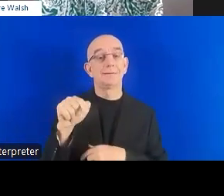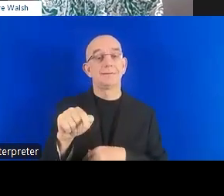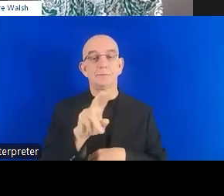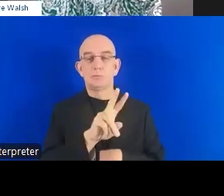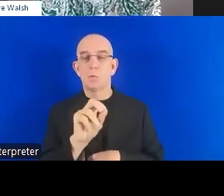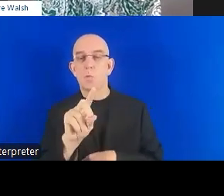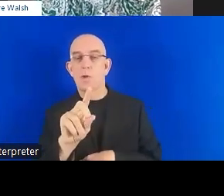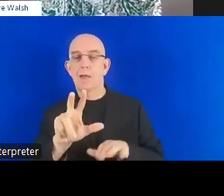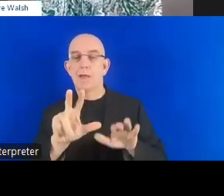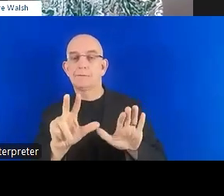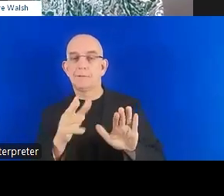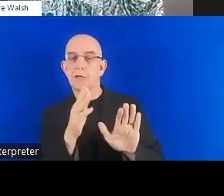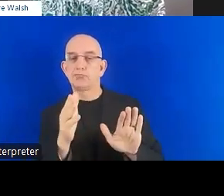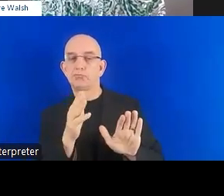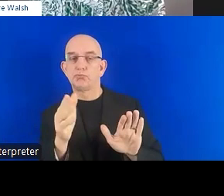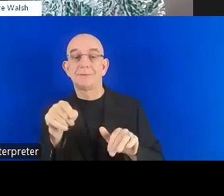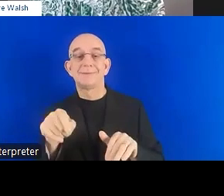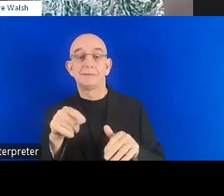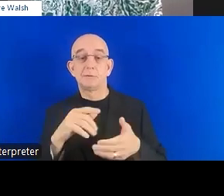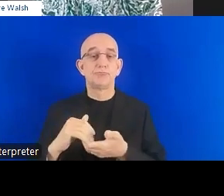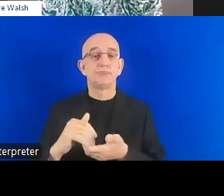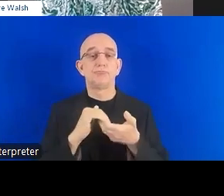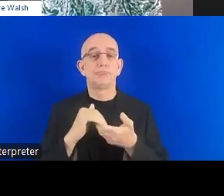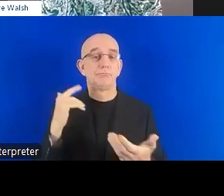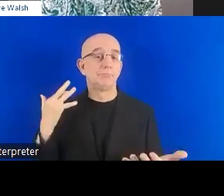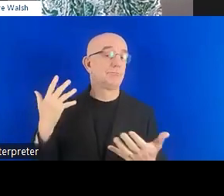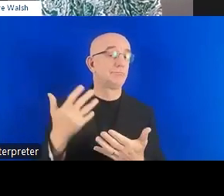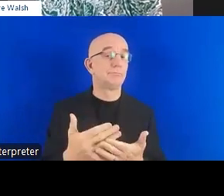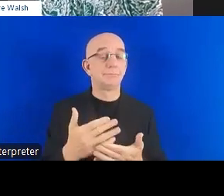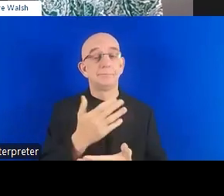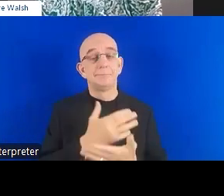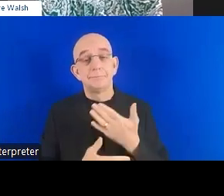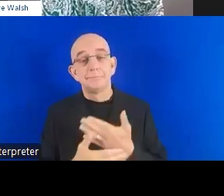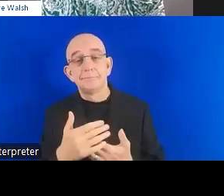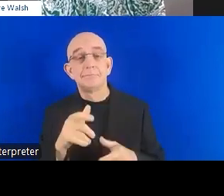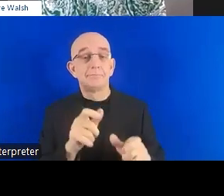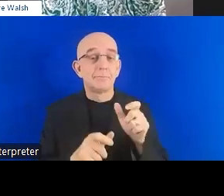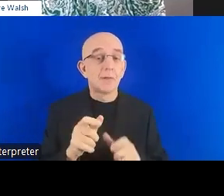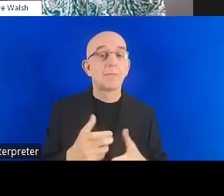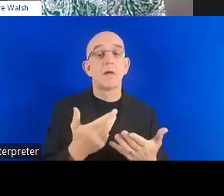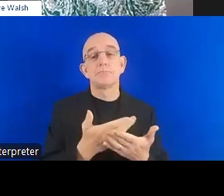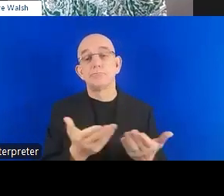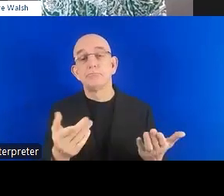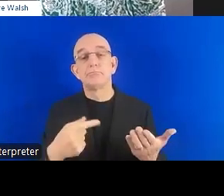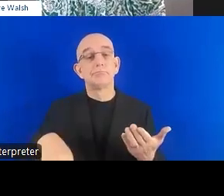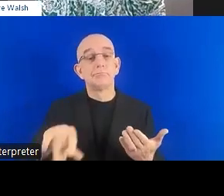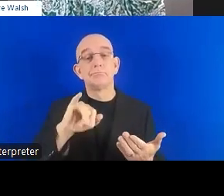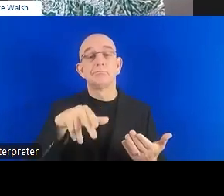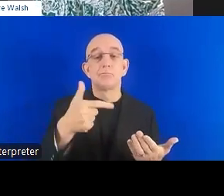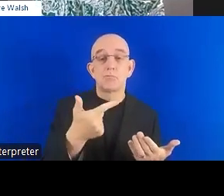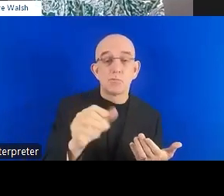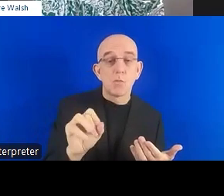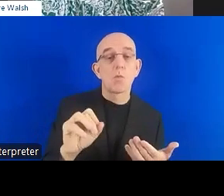INGO research partners, governments, and we ran a participatory process to understand their